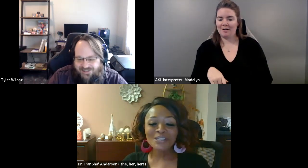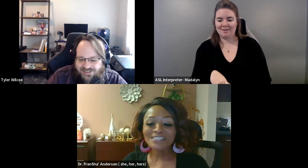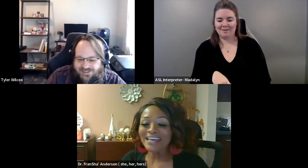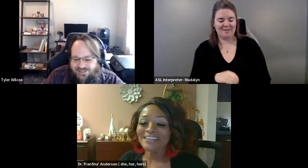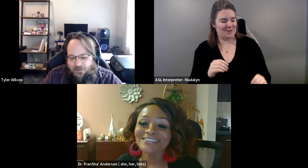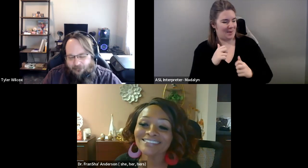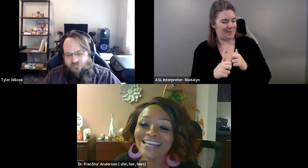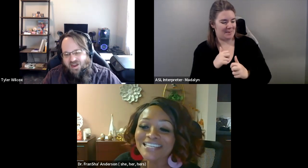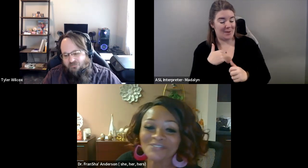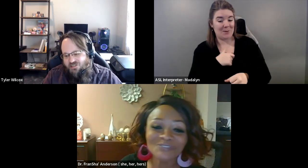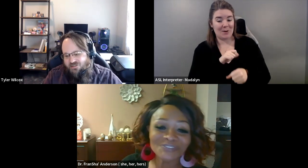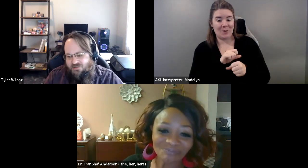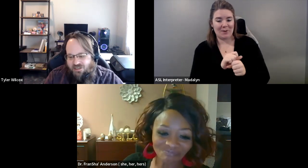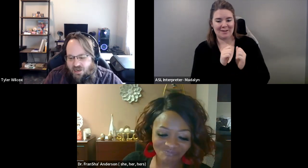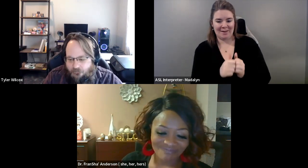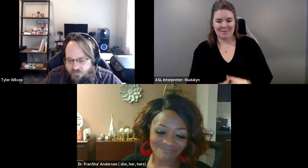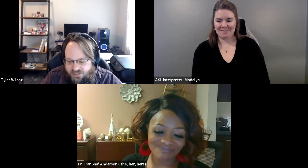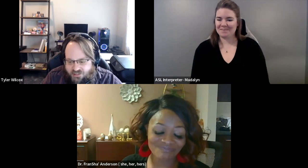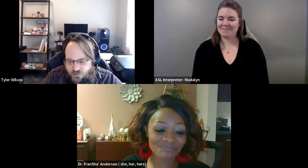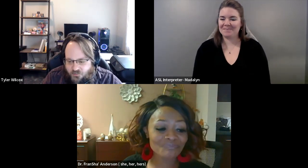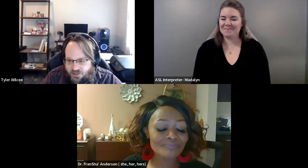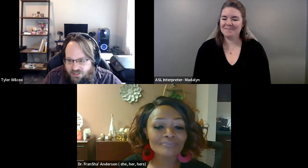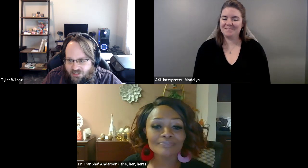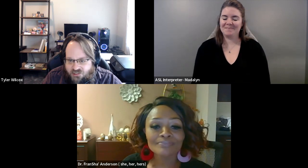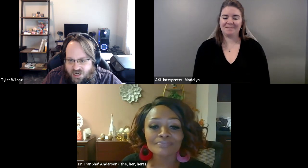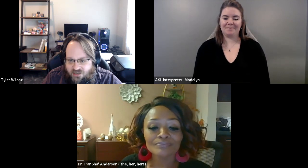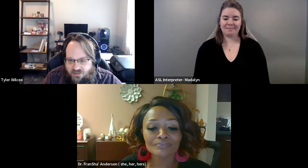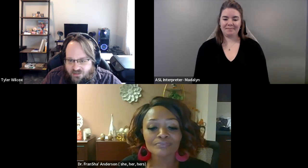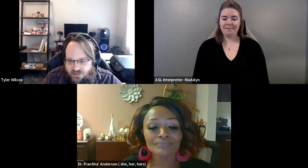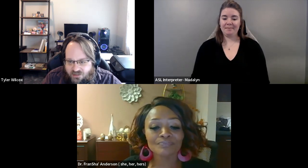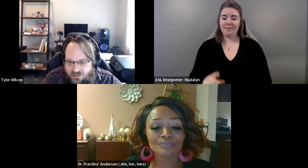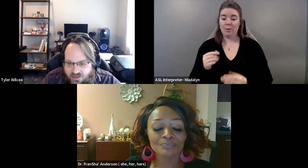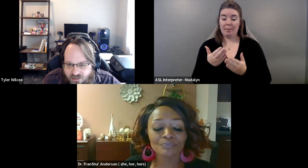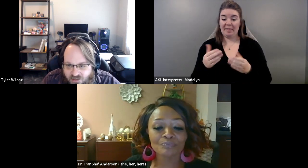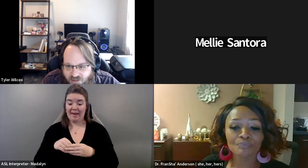we're working together. Thank you. Absolutely. I see one more thing in the chat.